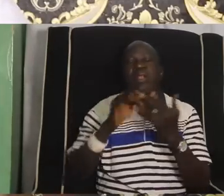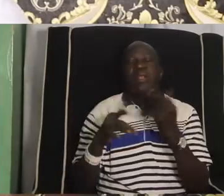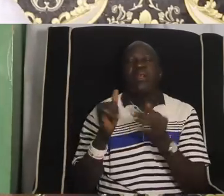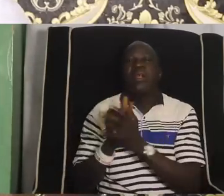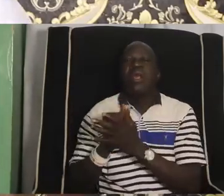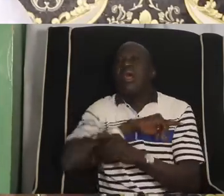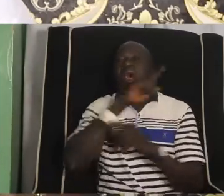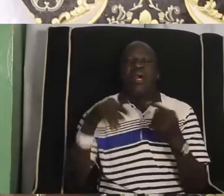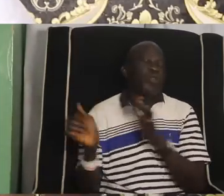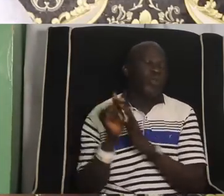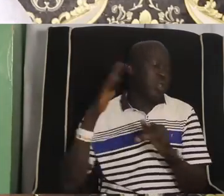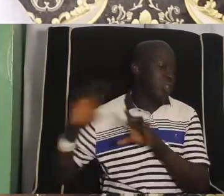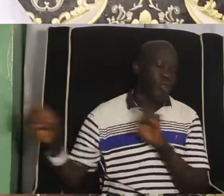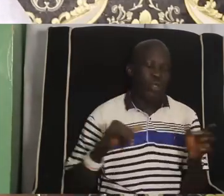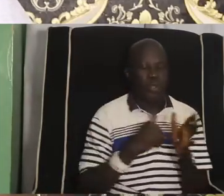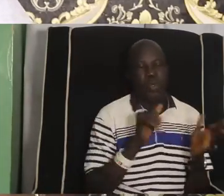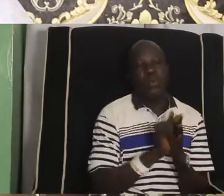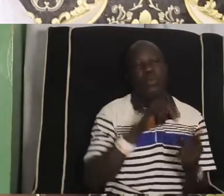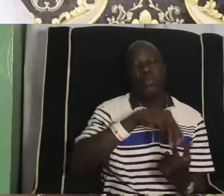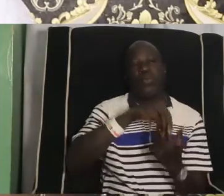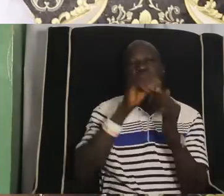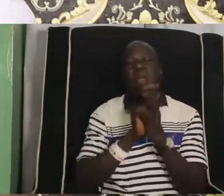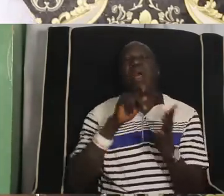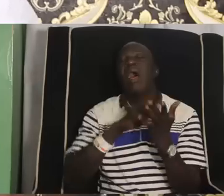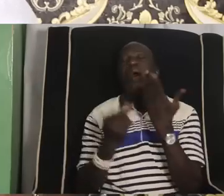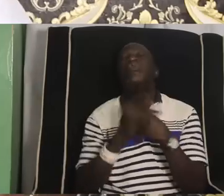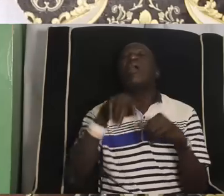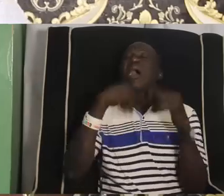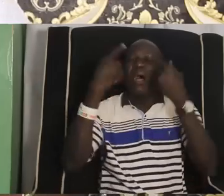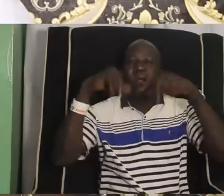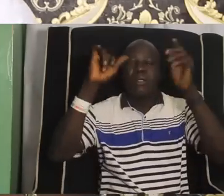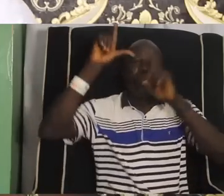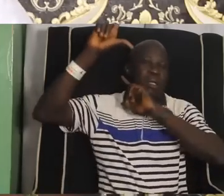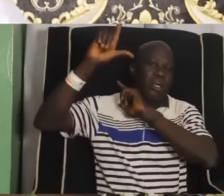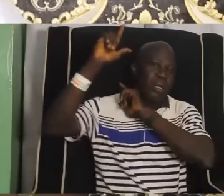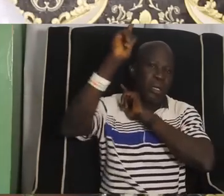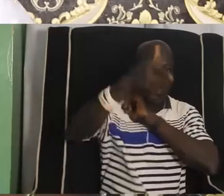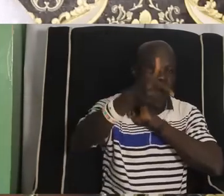a small church. Aláì wọ́n sọ fún ọ pé lára àwọn tó bá ti pàṣẹ rẹ wá chọ́ọ̀tì náà ni wọ́n ràn lọ́wọ́.